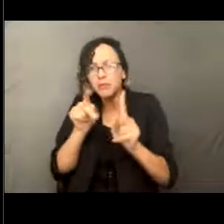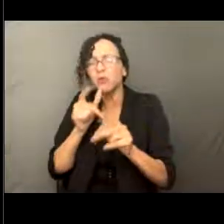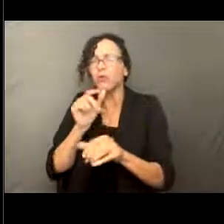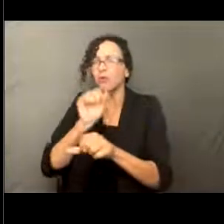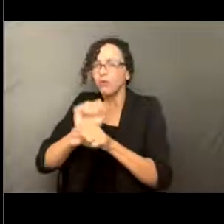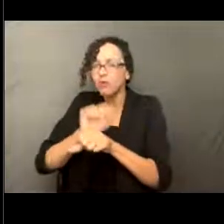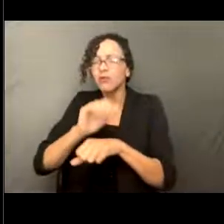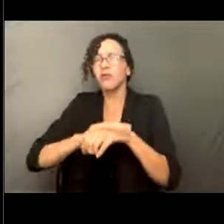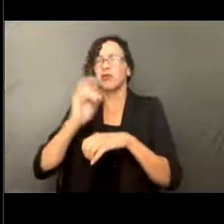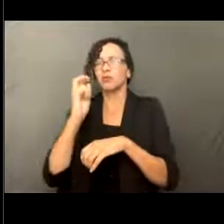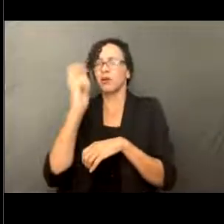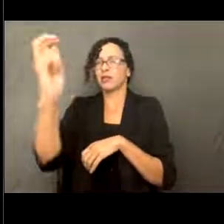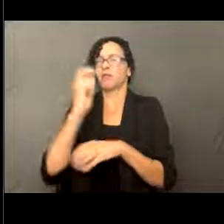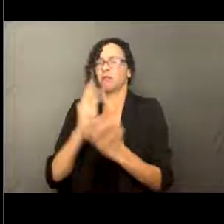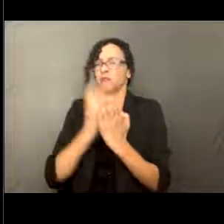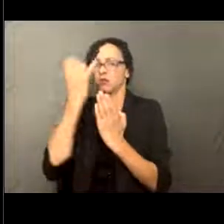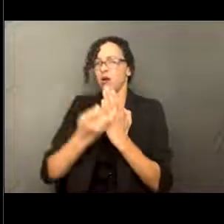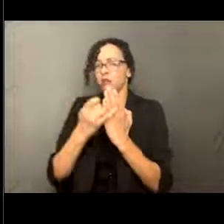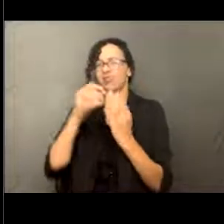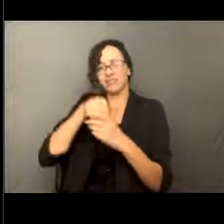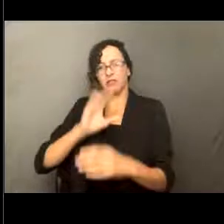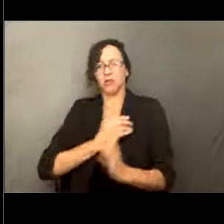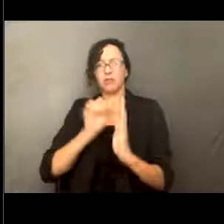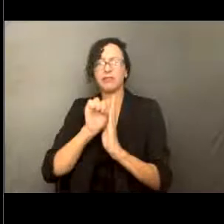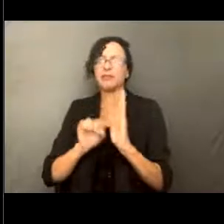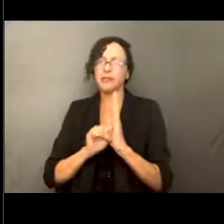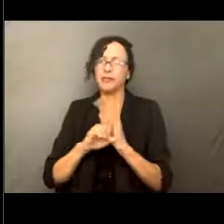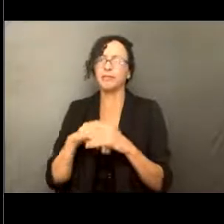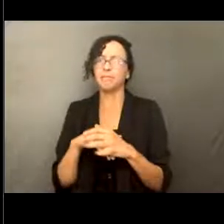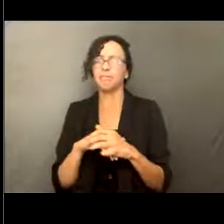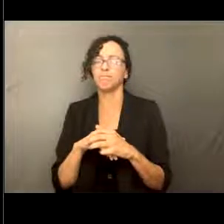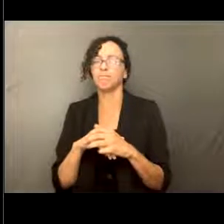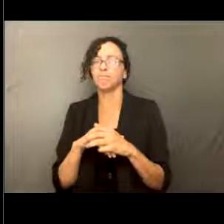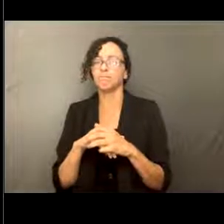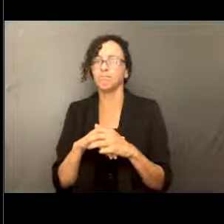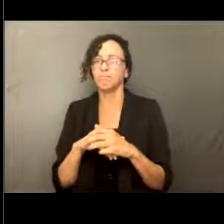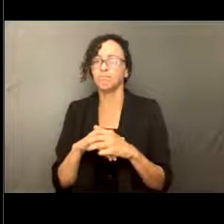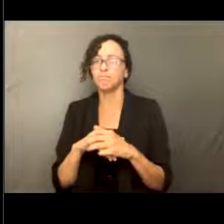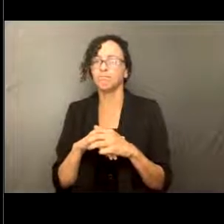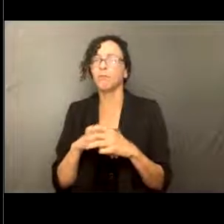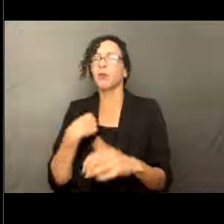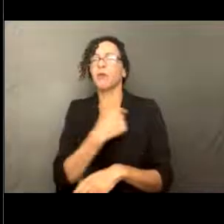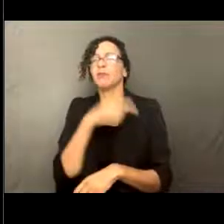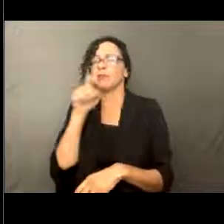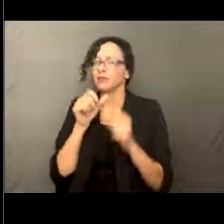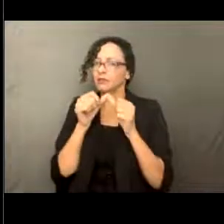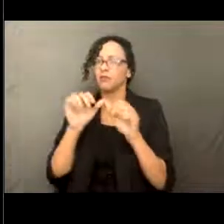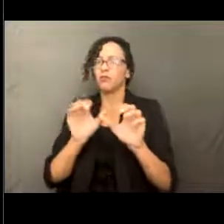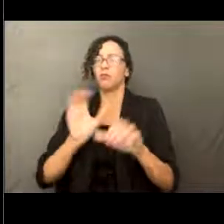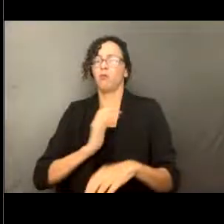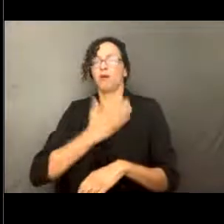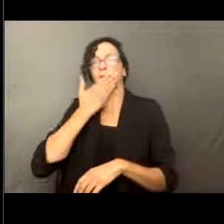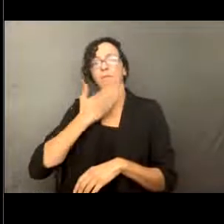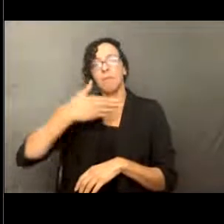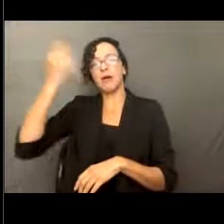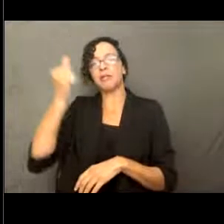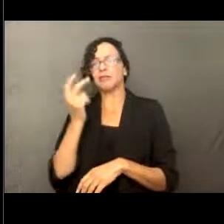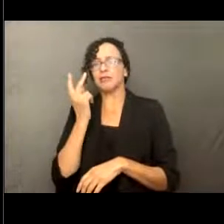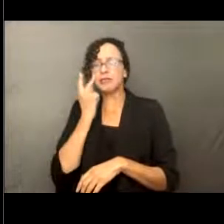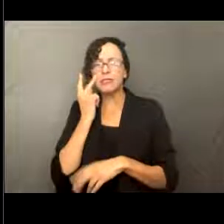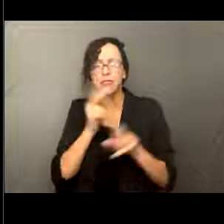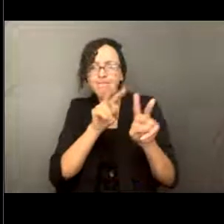on transportation projects in our state. We have to continue to do our best to see how work